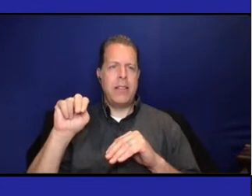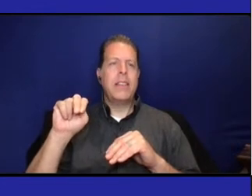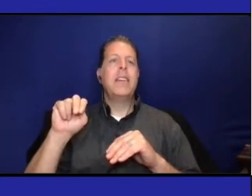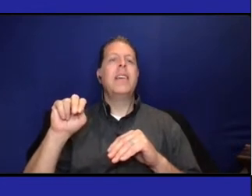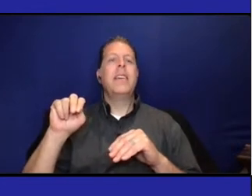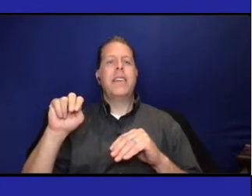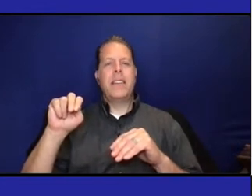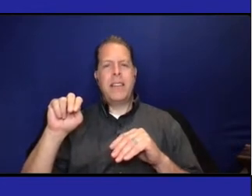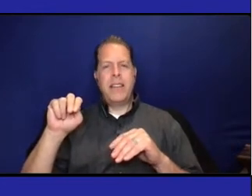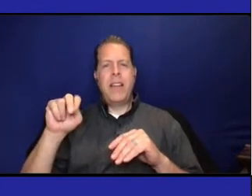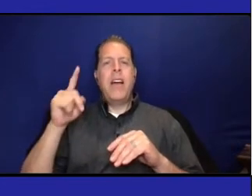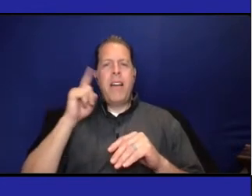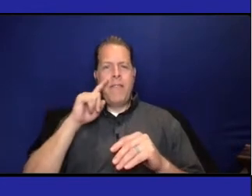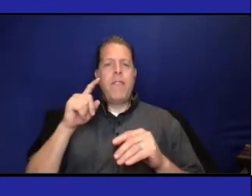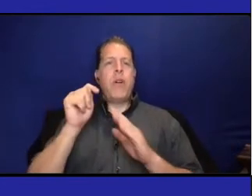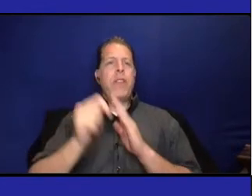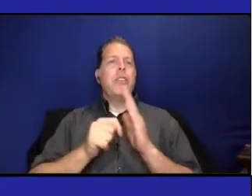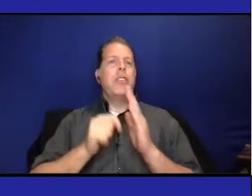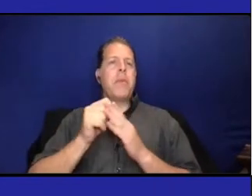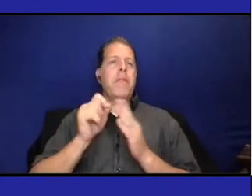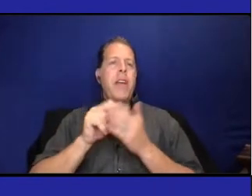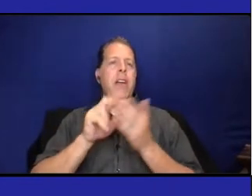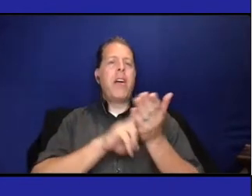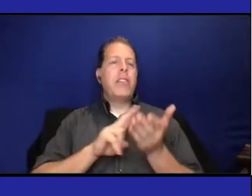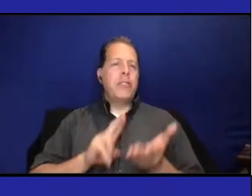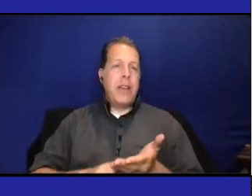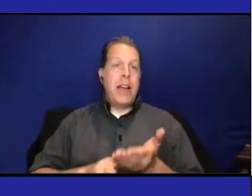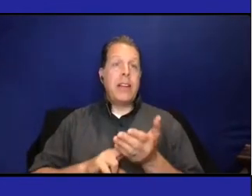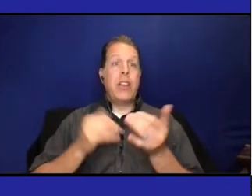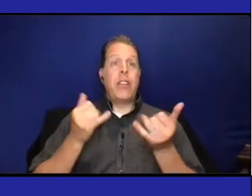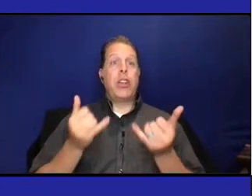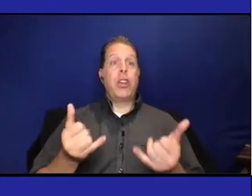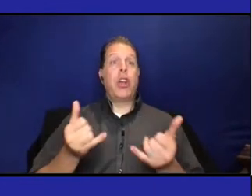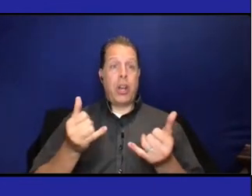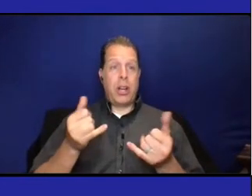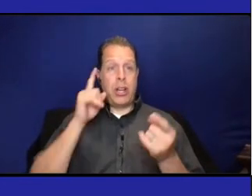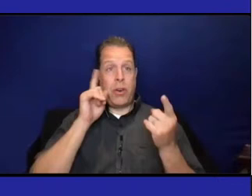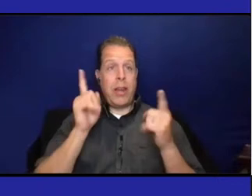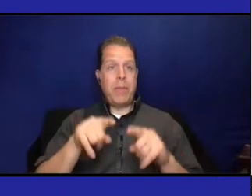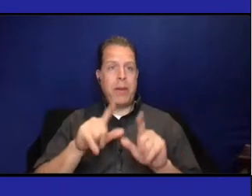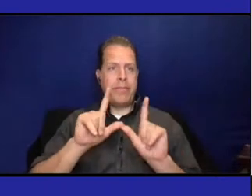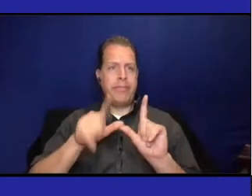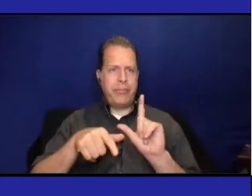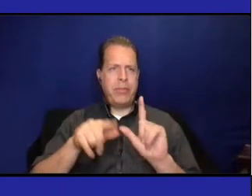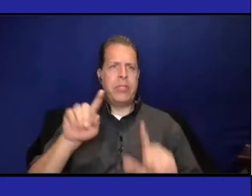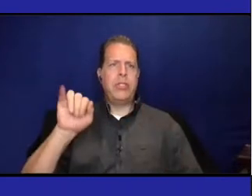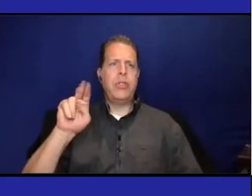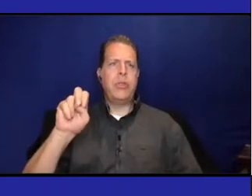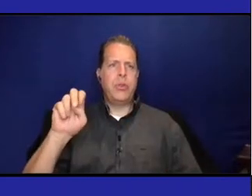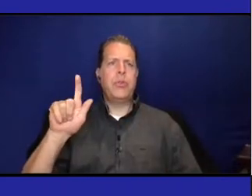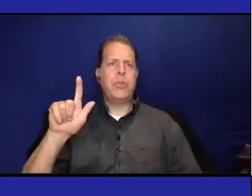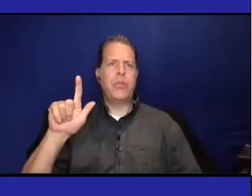$262,214,605 for the term of the contract, and current agreement expires June 30th,